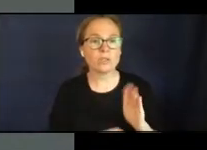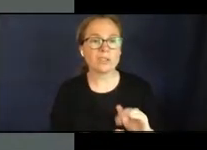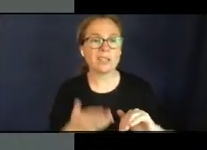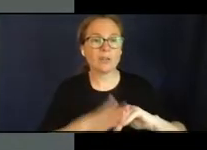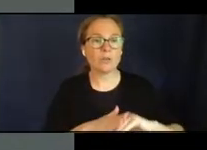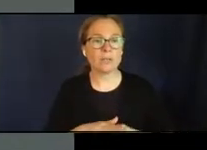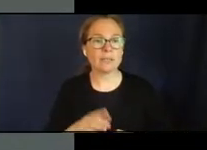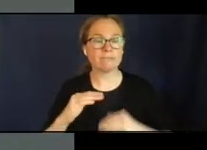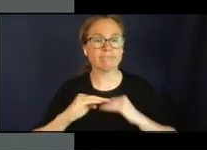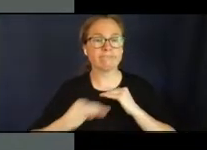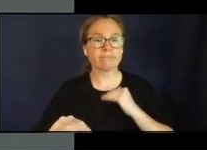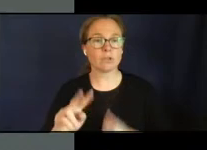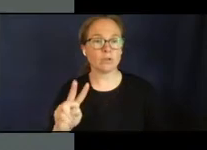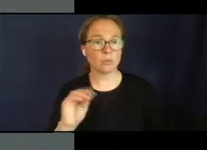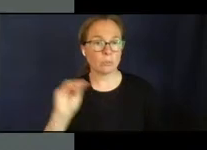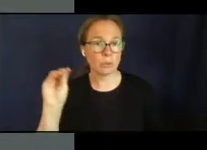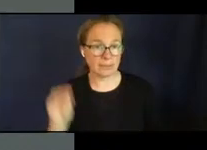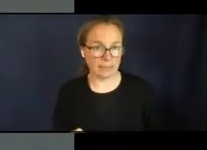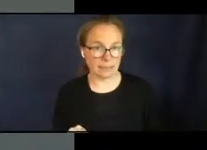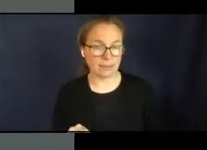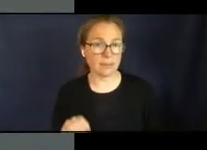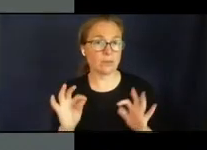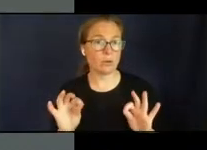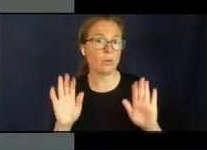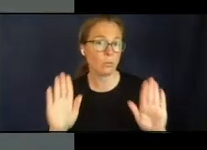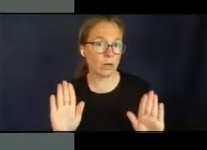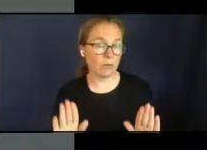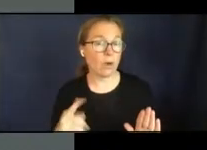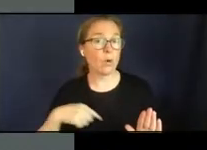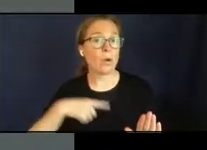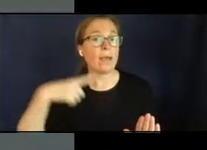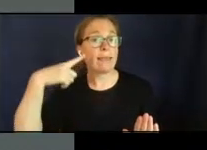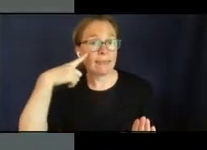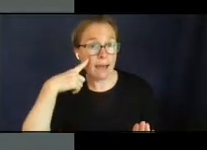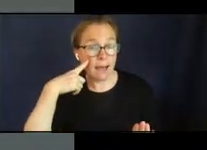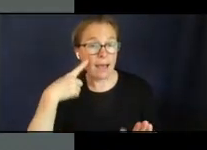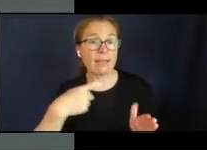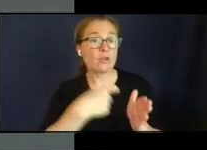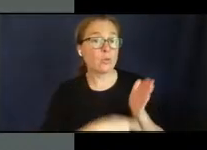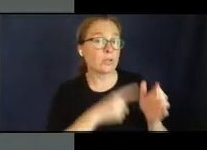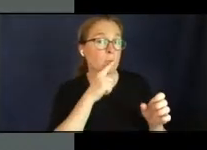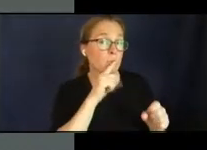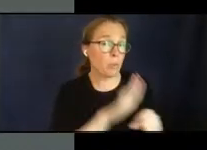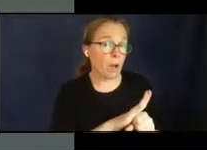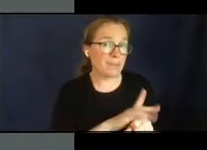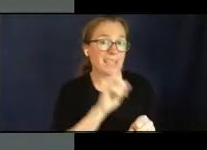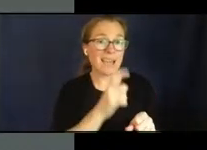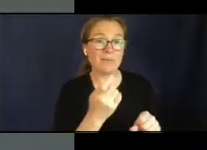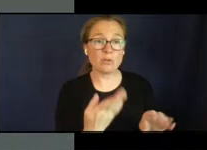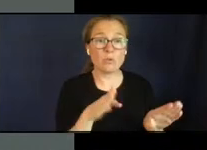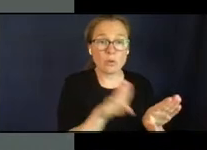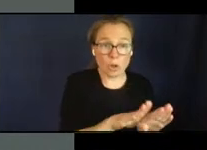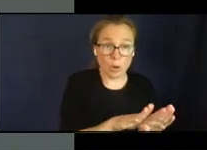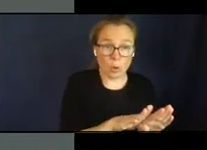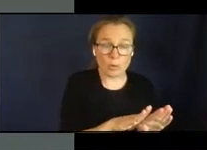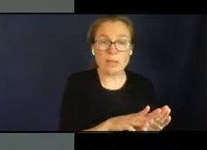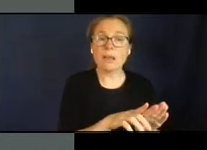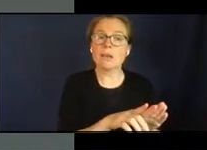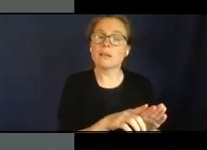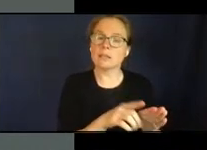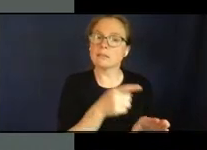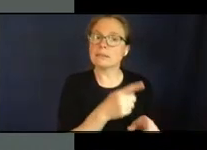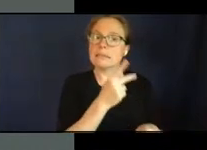were going to have to disband the tuition promise that holds things for some programs equal across the